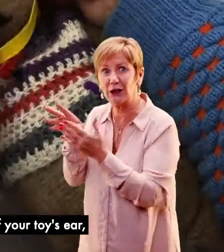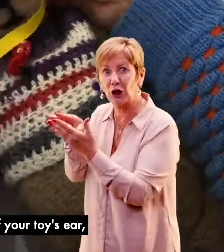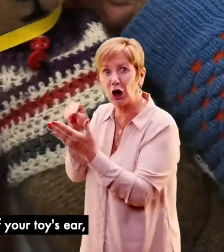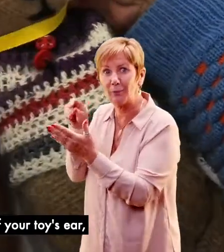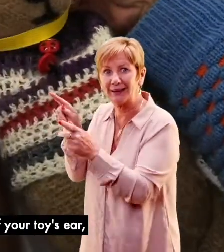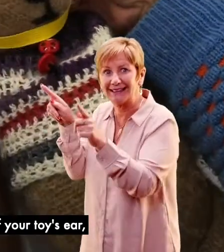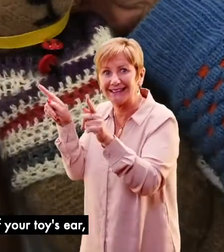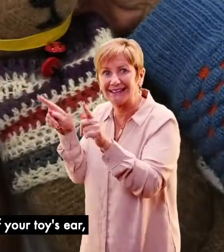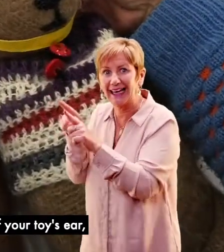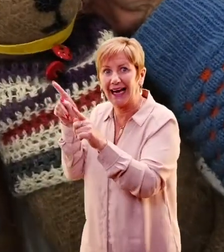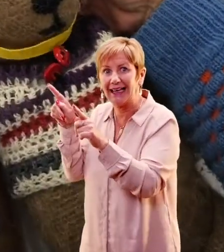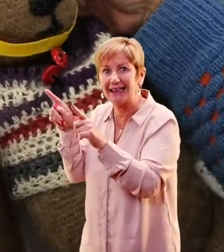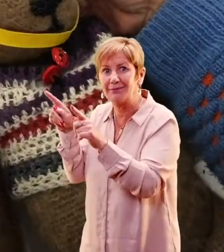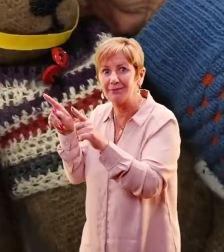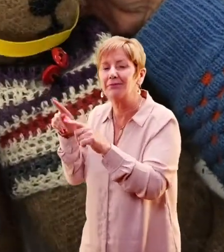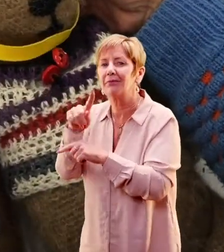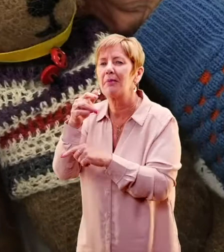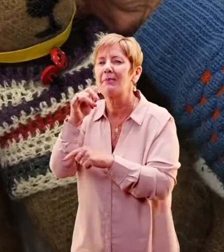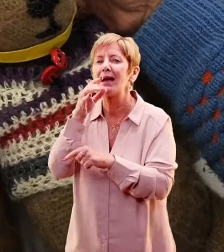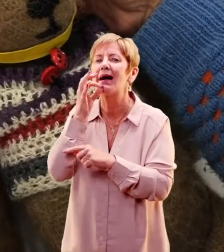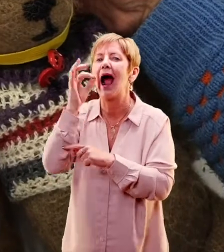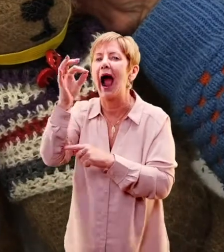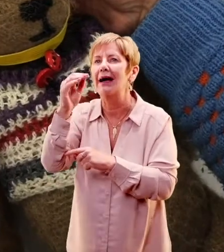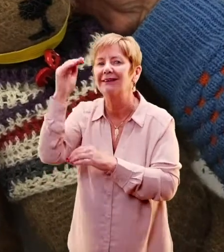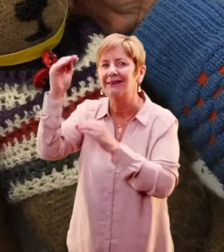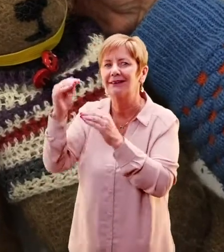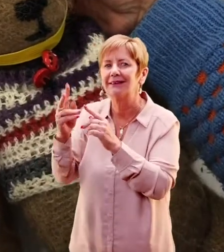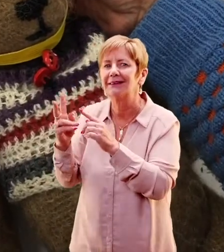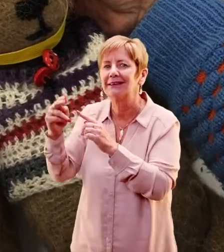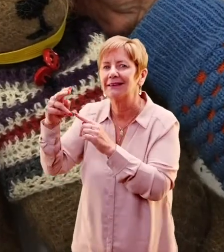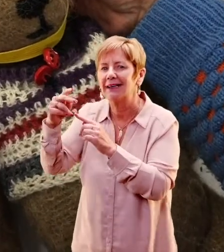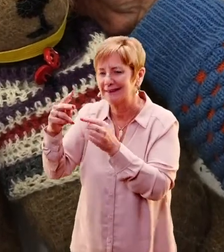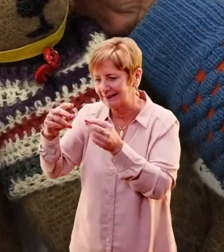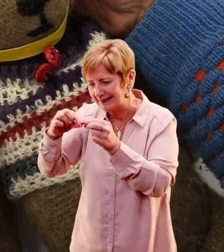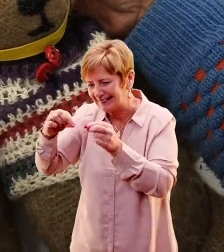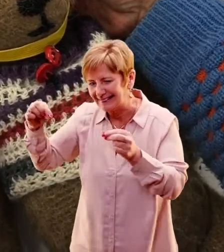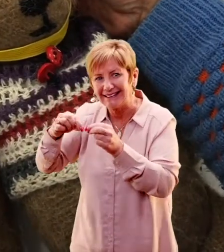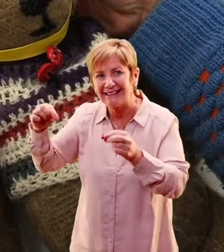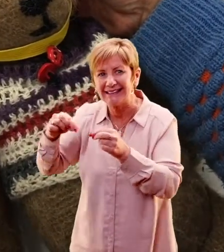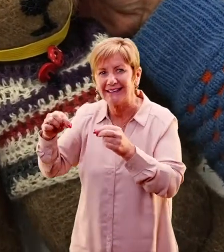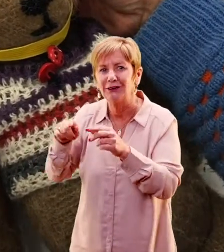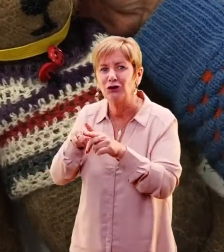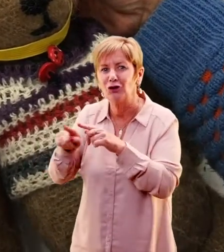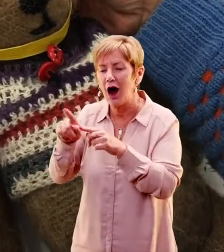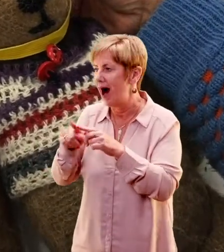your toy's ear and then measure around.